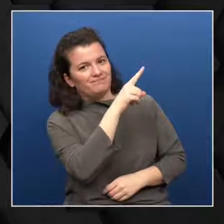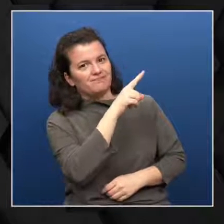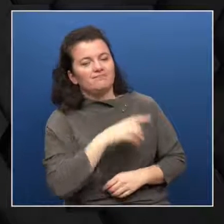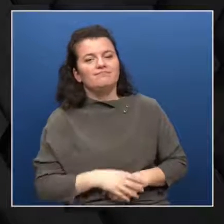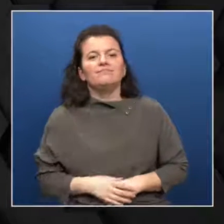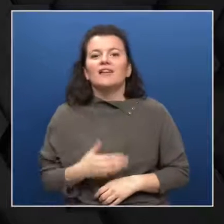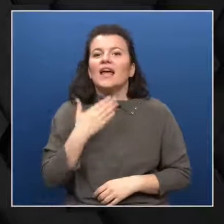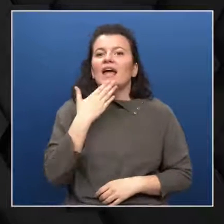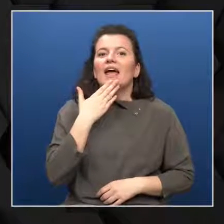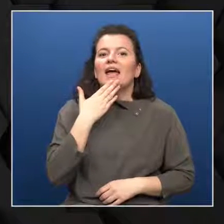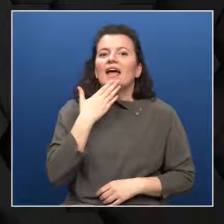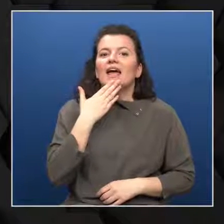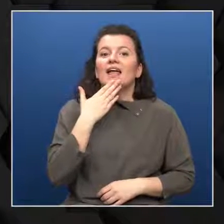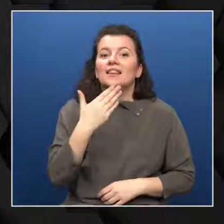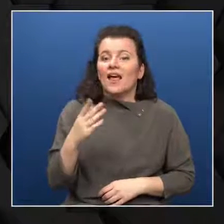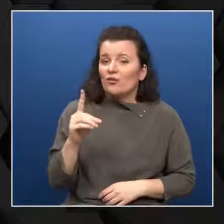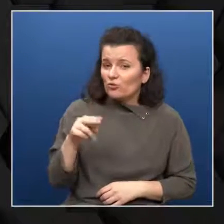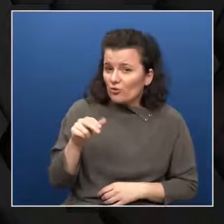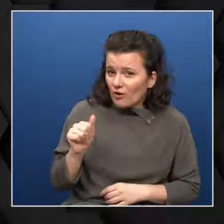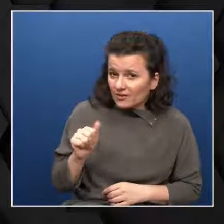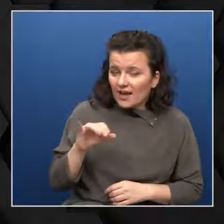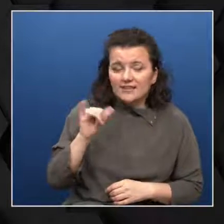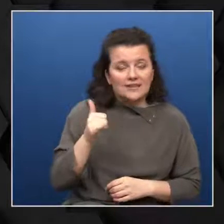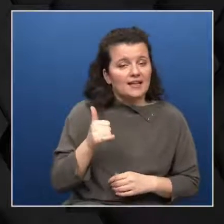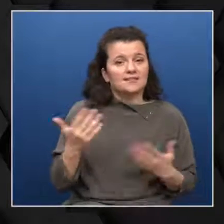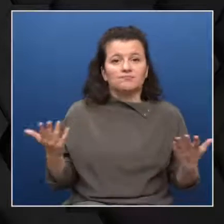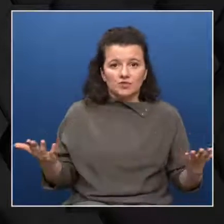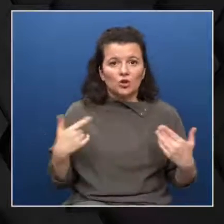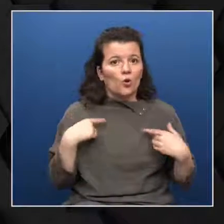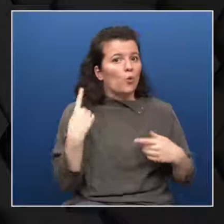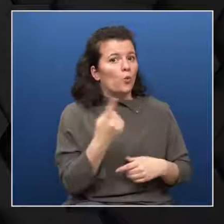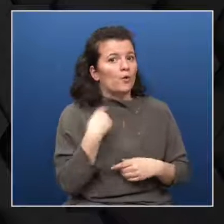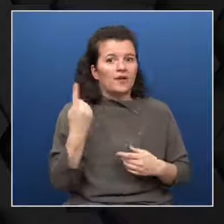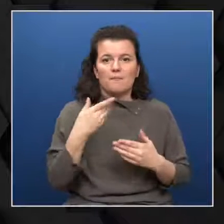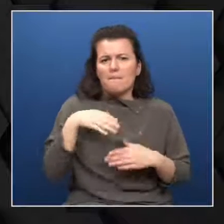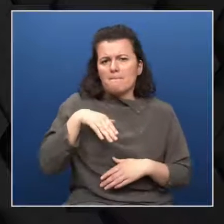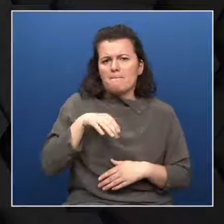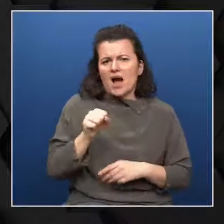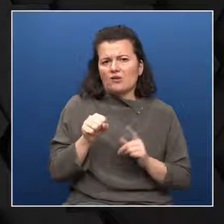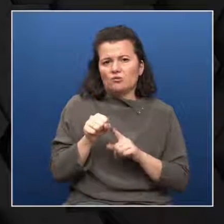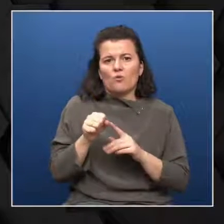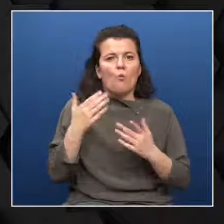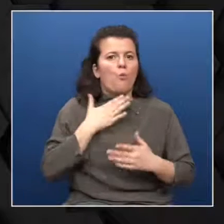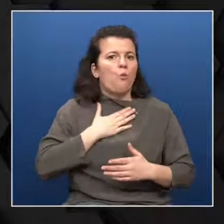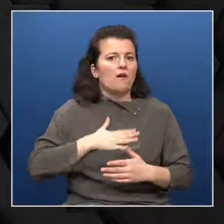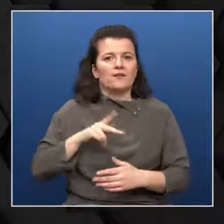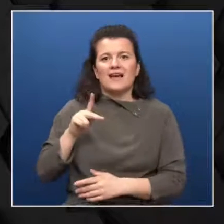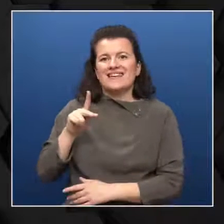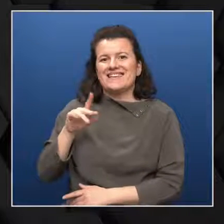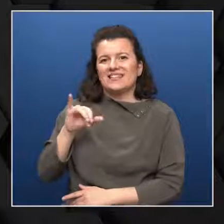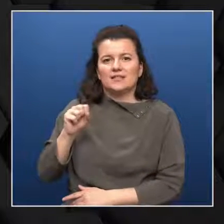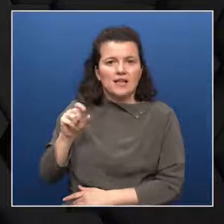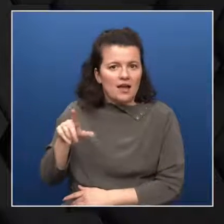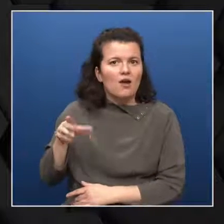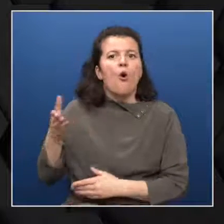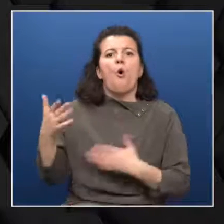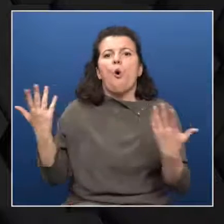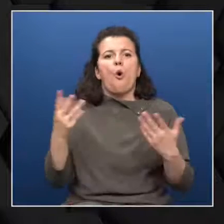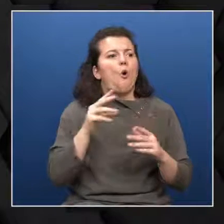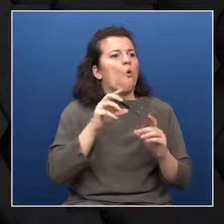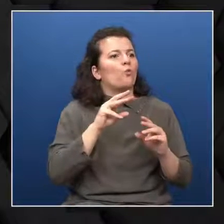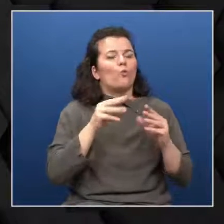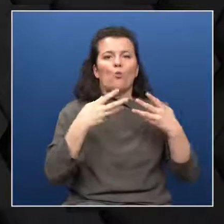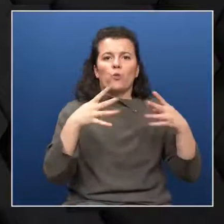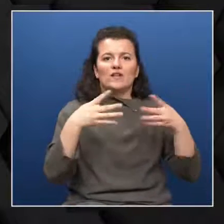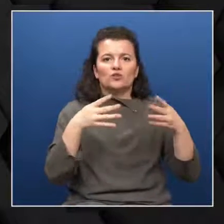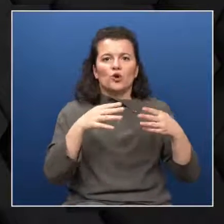at Microsoft is that when we publish something to the world internet or a Windows app or even a product